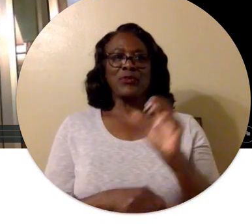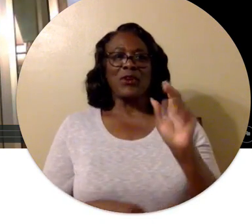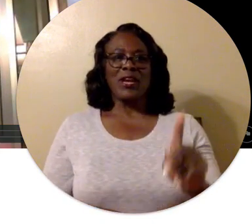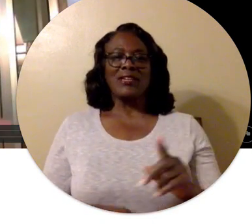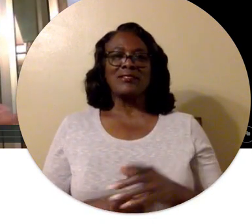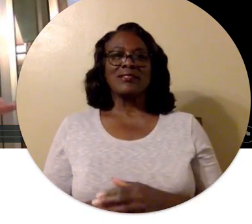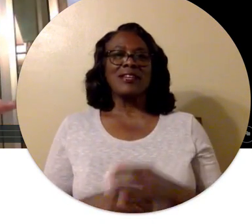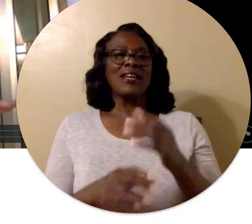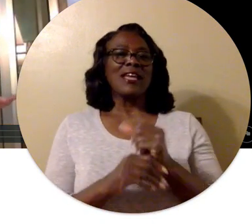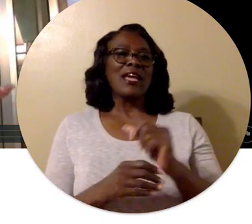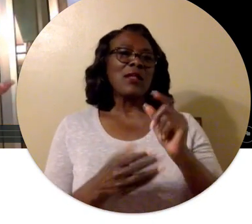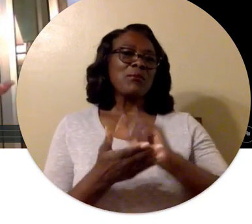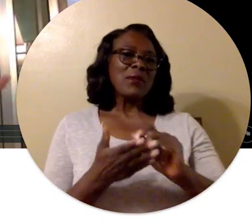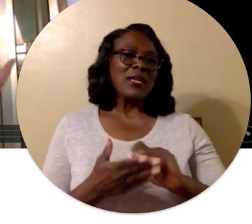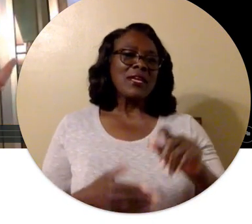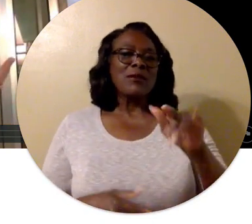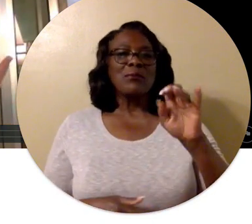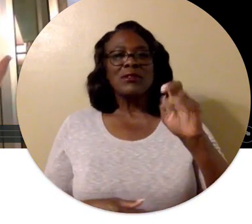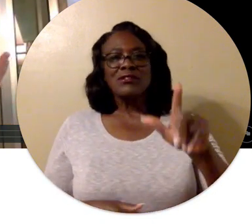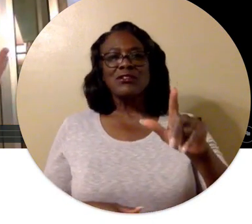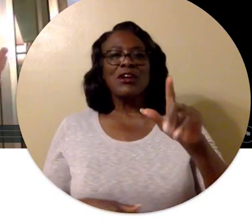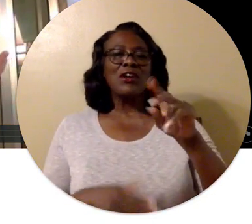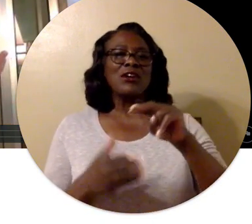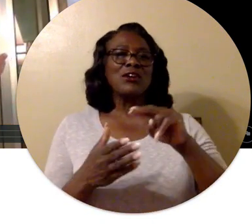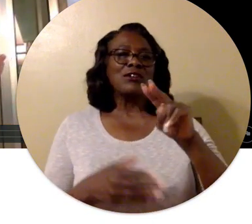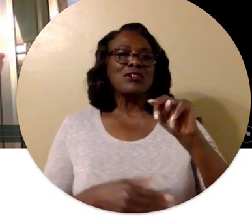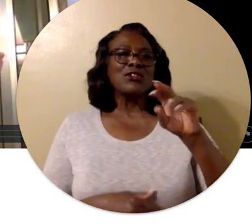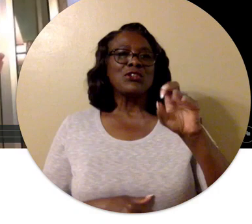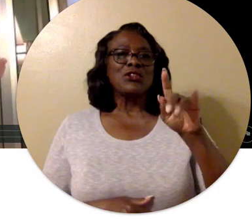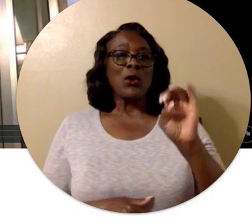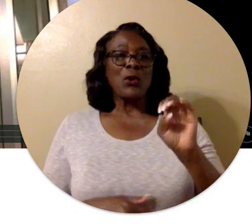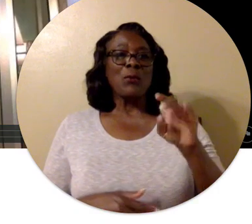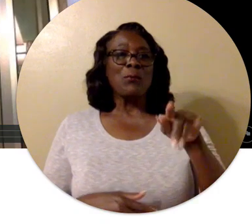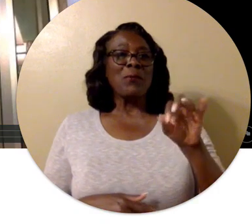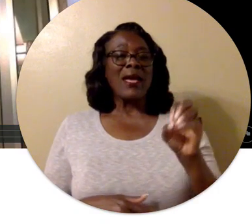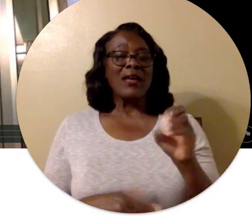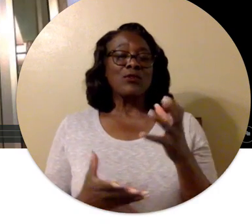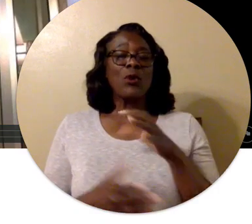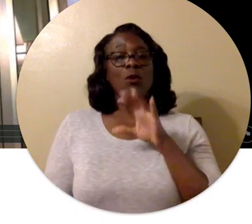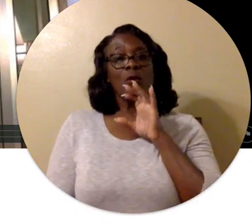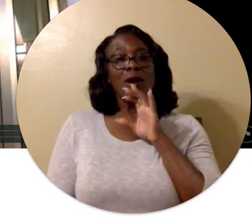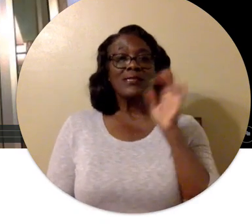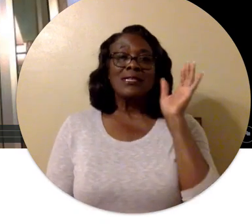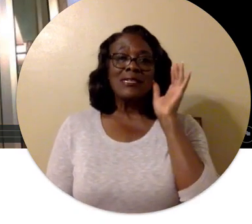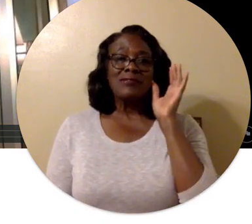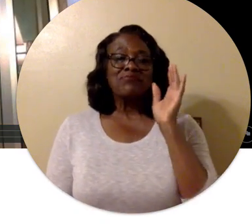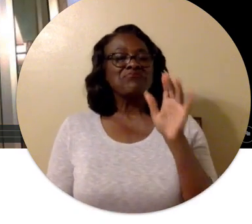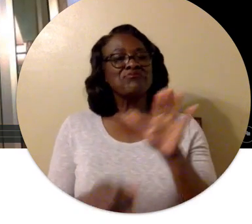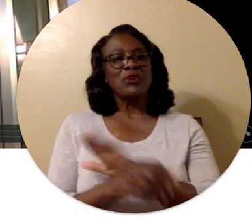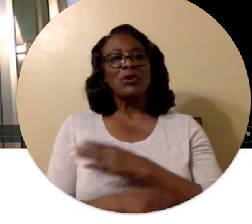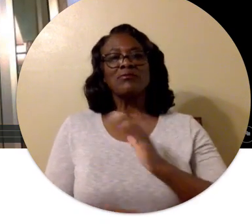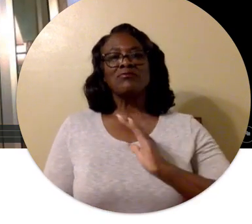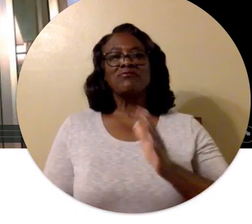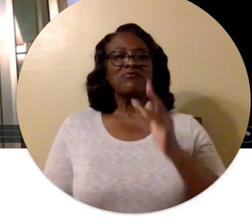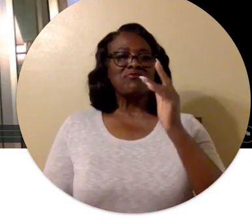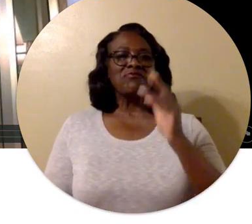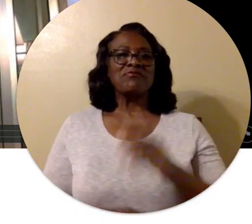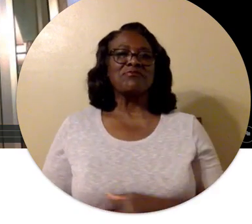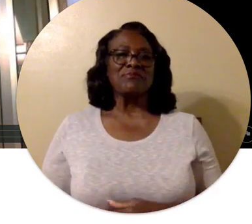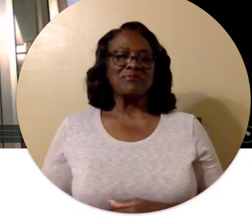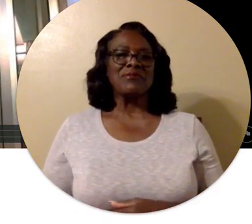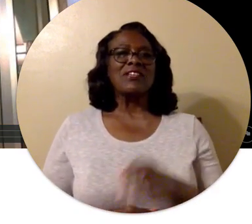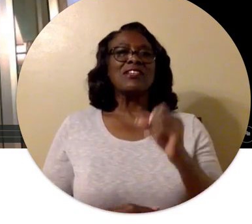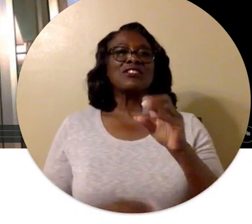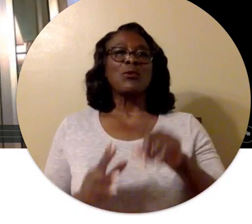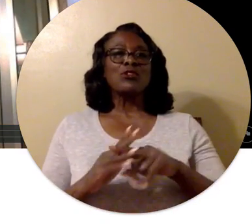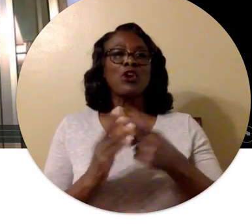get out a pen, pencil, notepad, whatever you have, or if you just want to watch and listen, that's totally fine. Okay, so we're going to start with